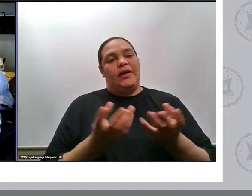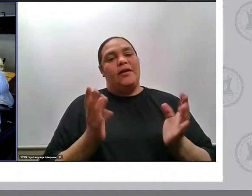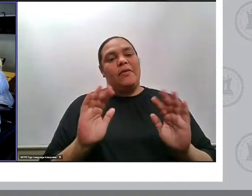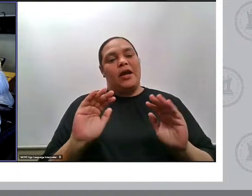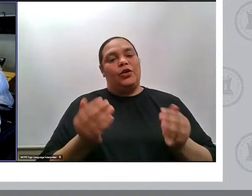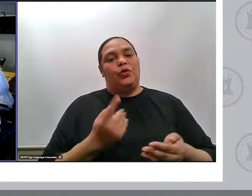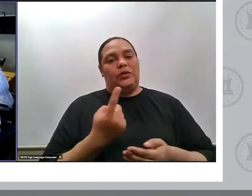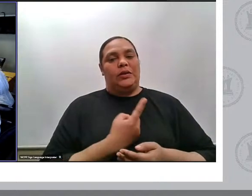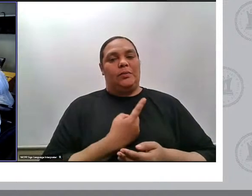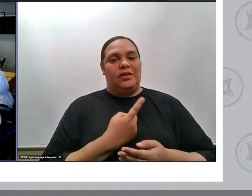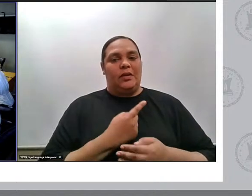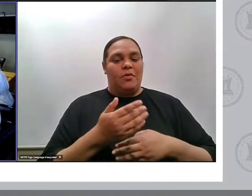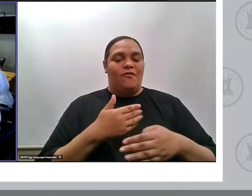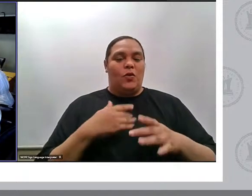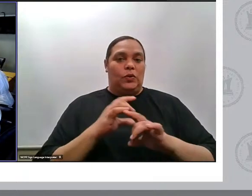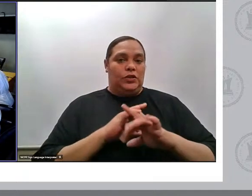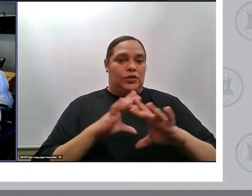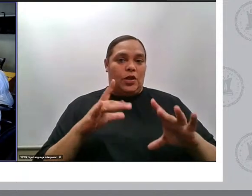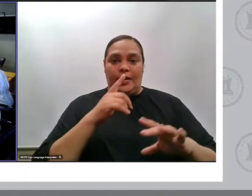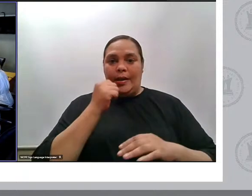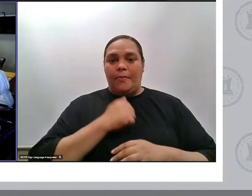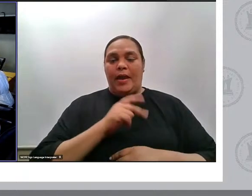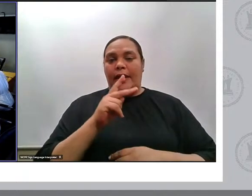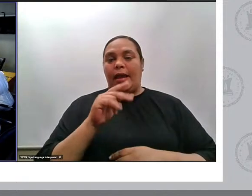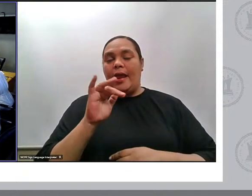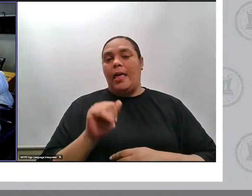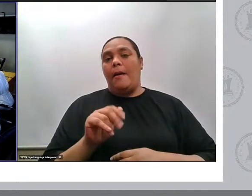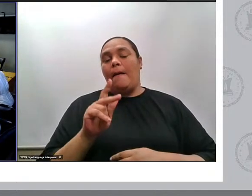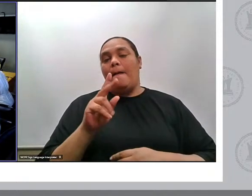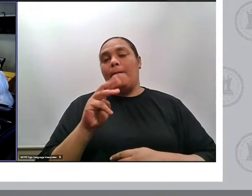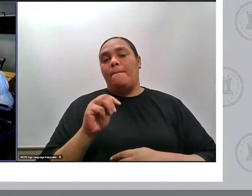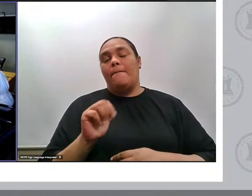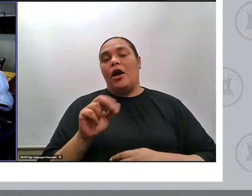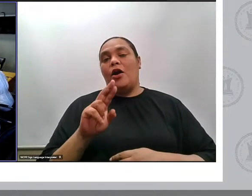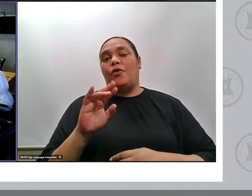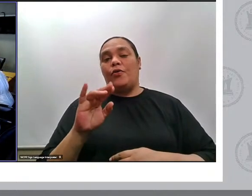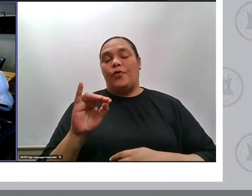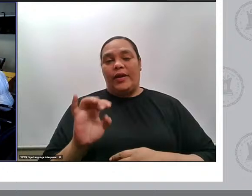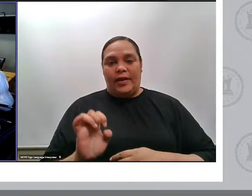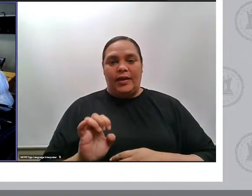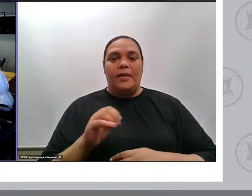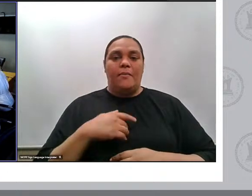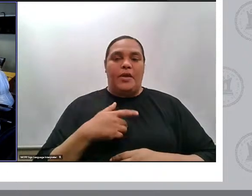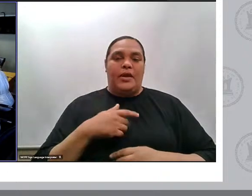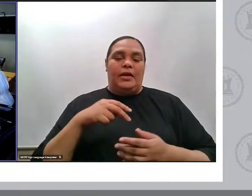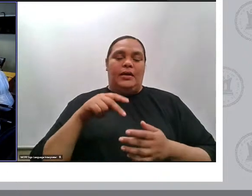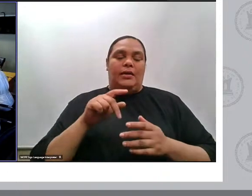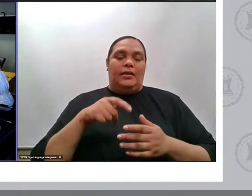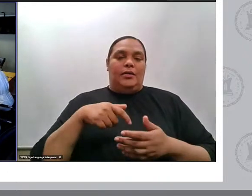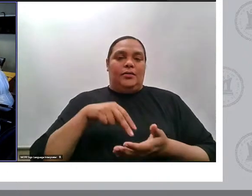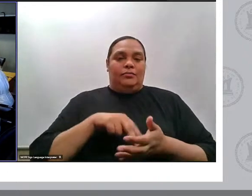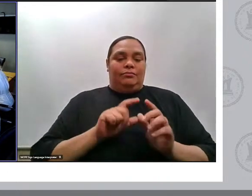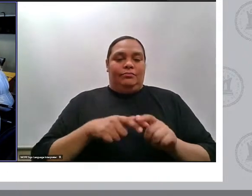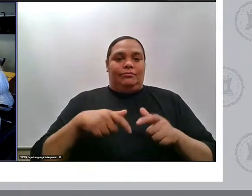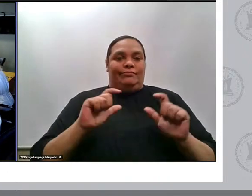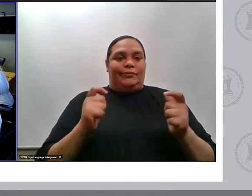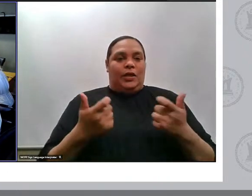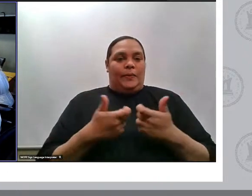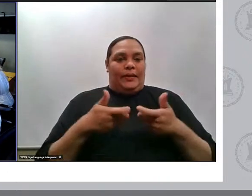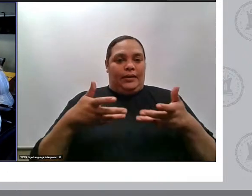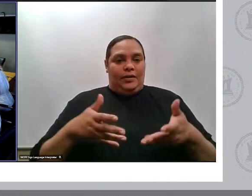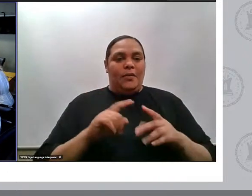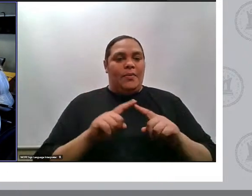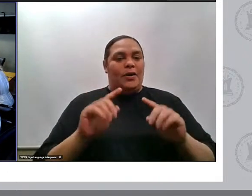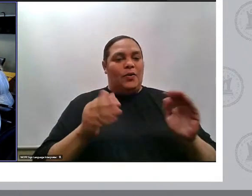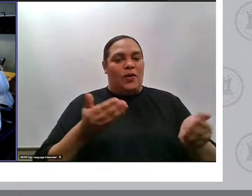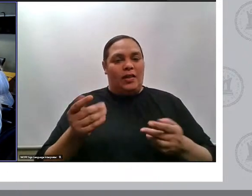introduce themselves before we kick off. My name's Kayla Murray, and I'm the Standing Committee Chair for this committee, so you're very welcome. I'd like